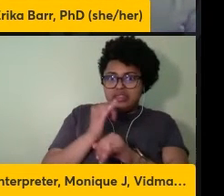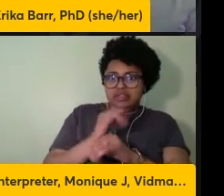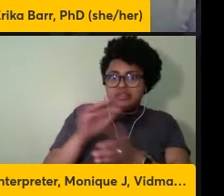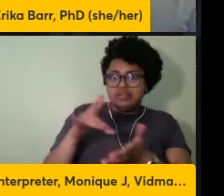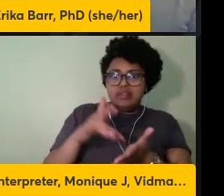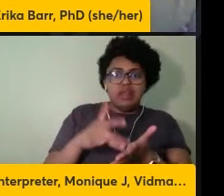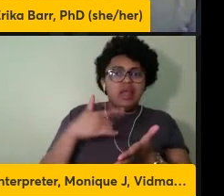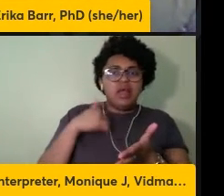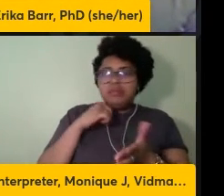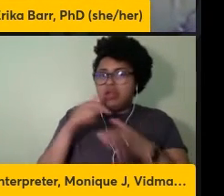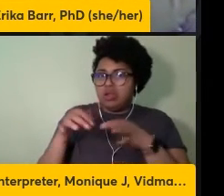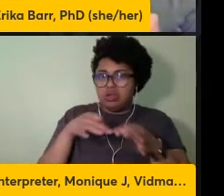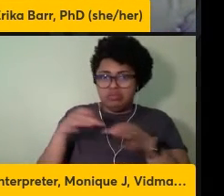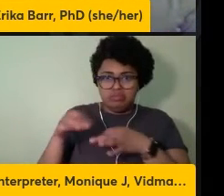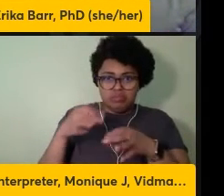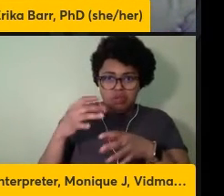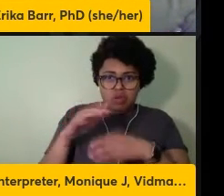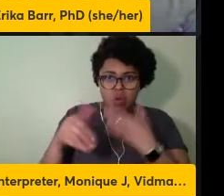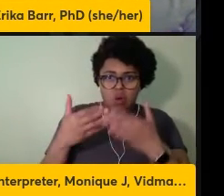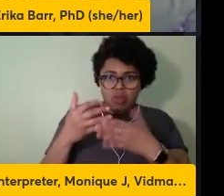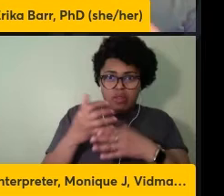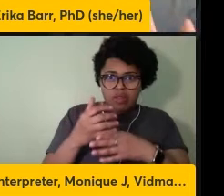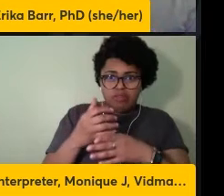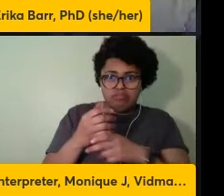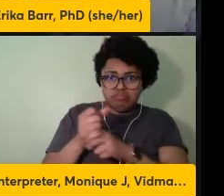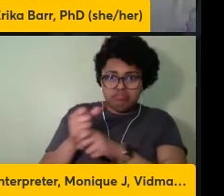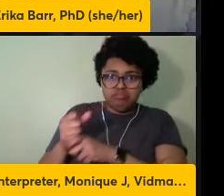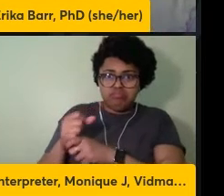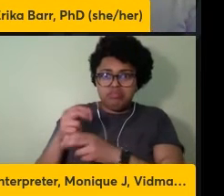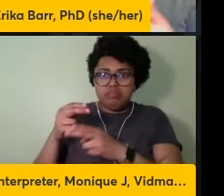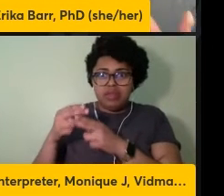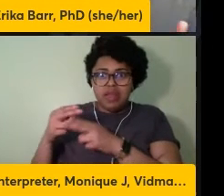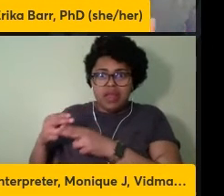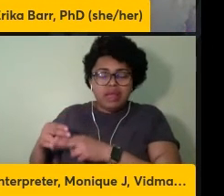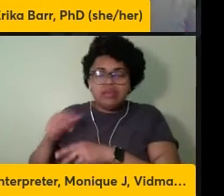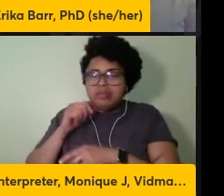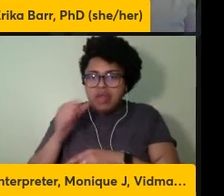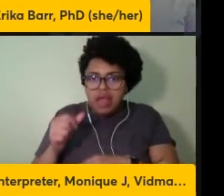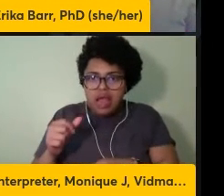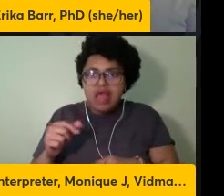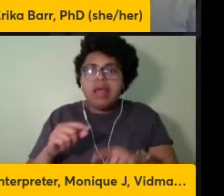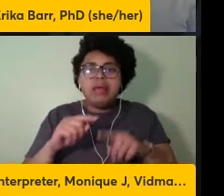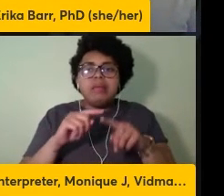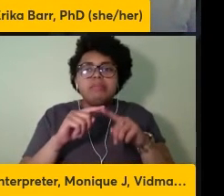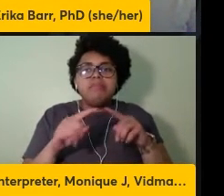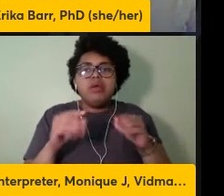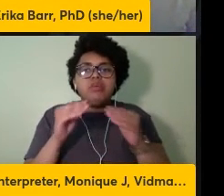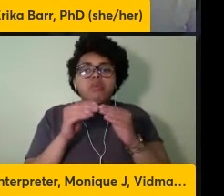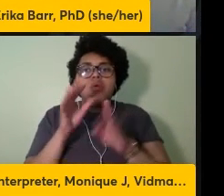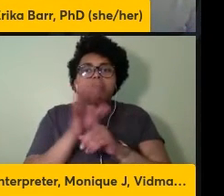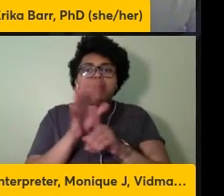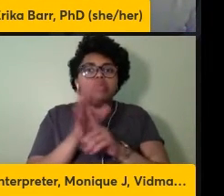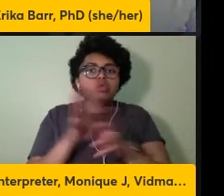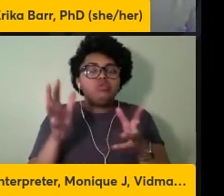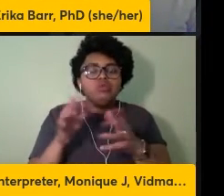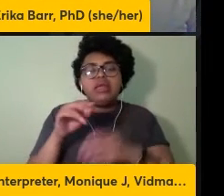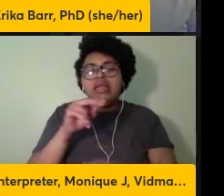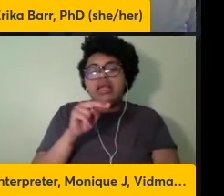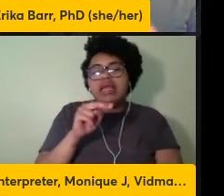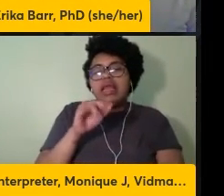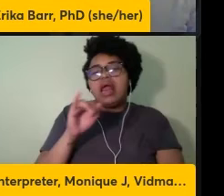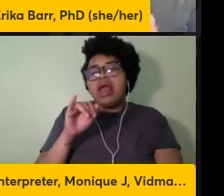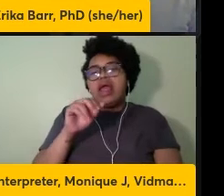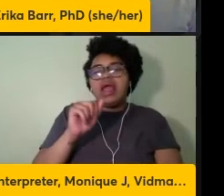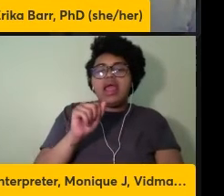acronyms, but some of the more popular ones, of course, right now, because we're in the middle of a pandemic, is NIAID,